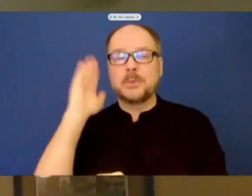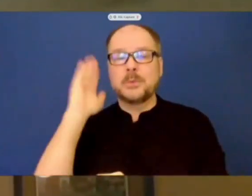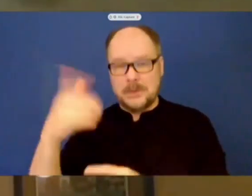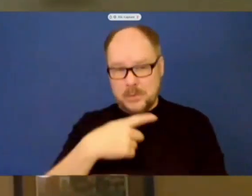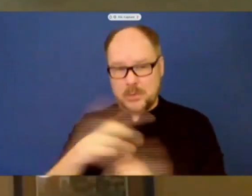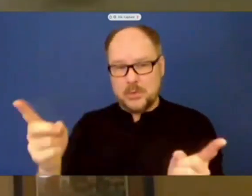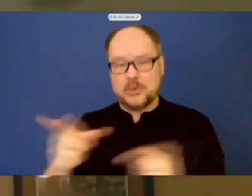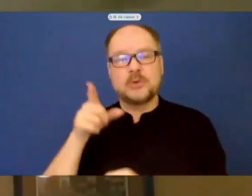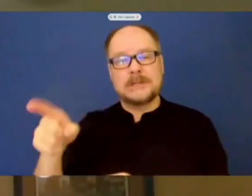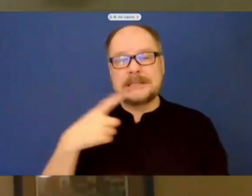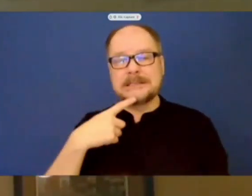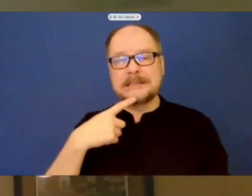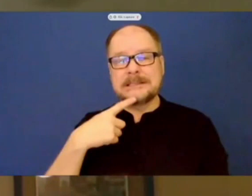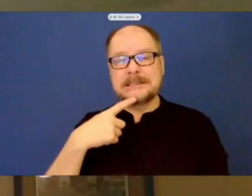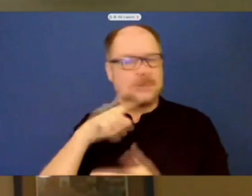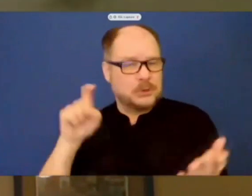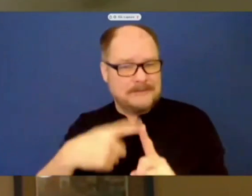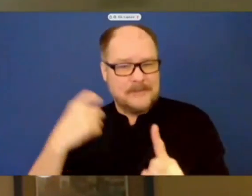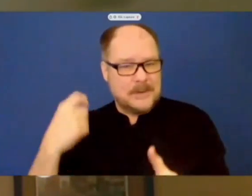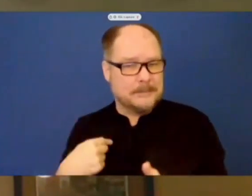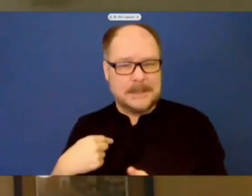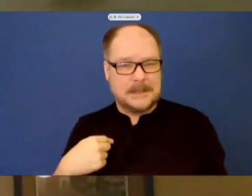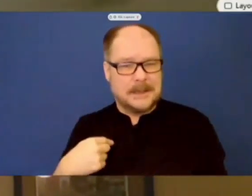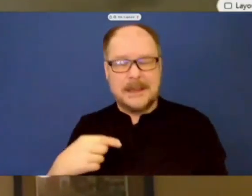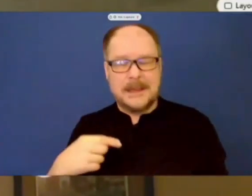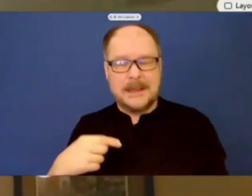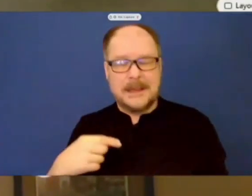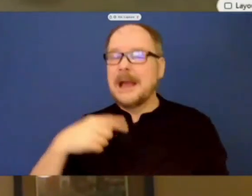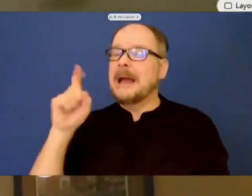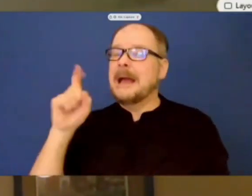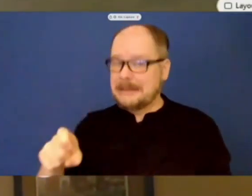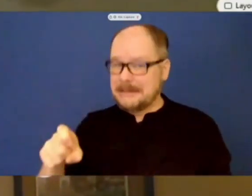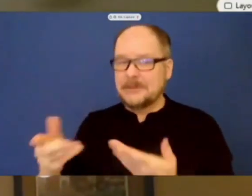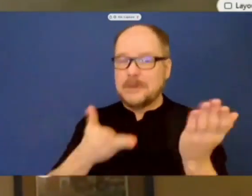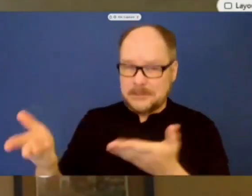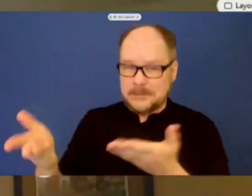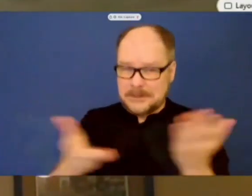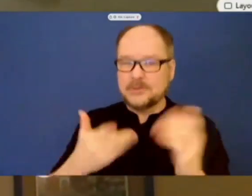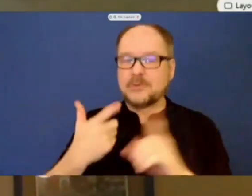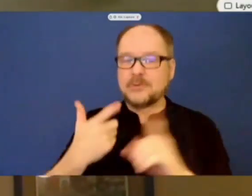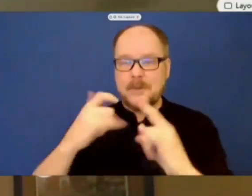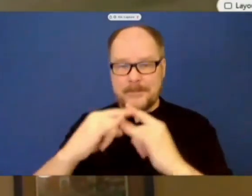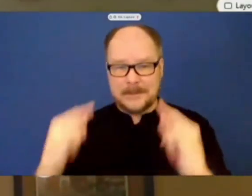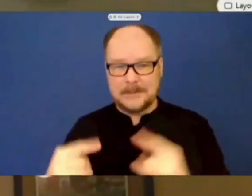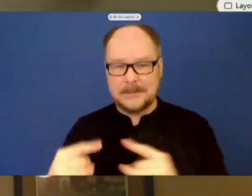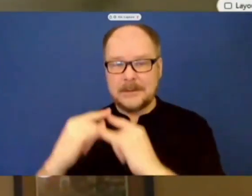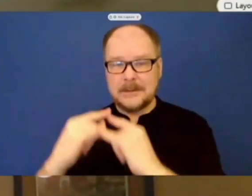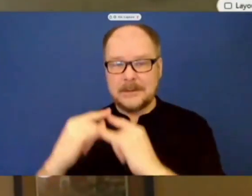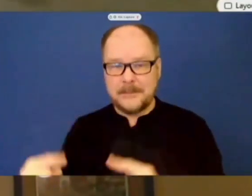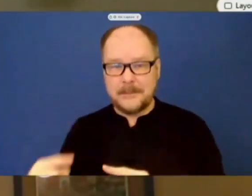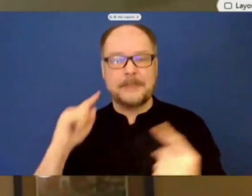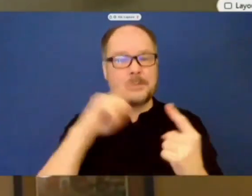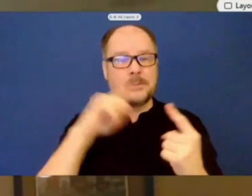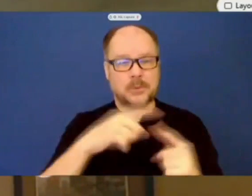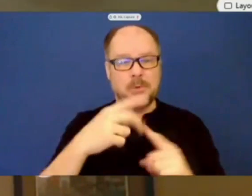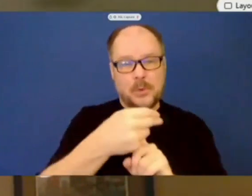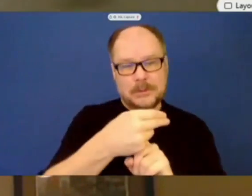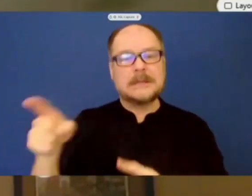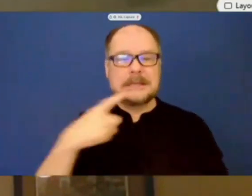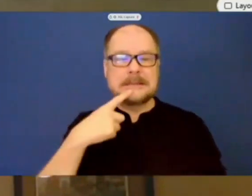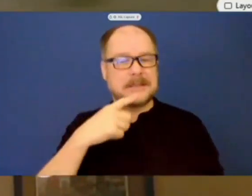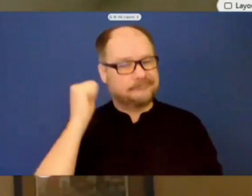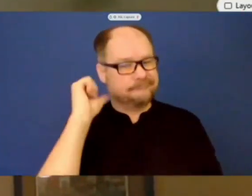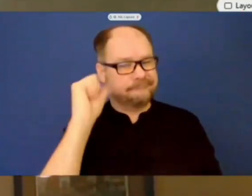said, "What do you need from me?" And I said, "I need transportation from the encampment site to the hotel." And he said, "Done."